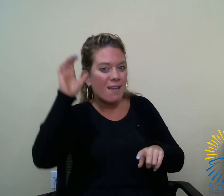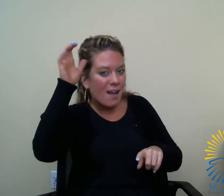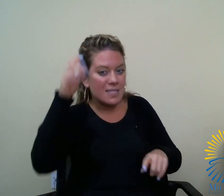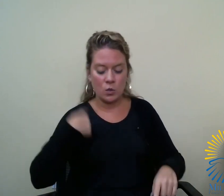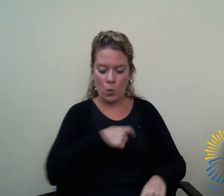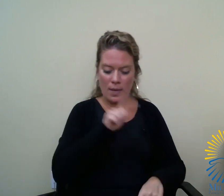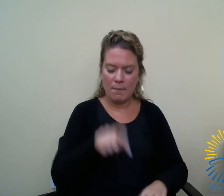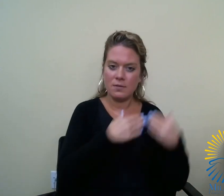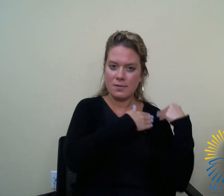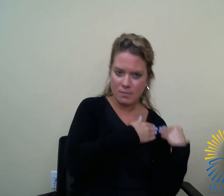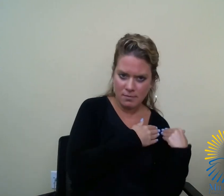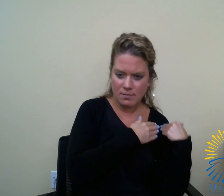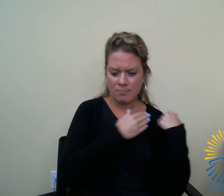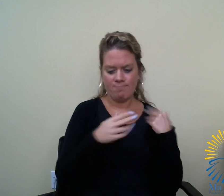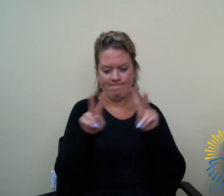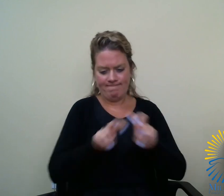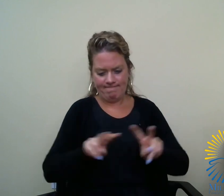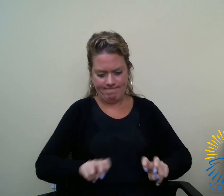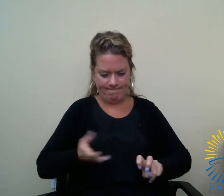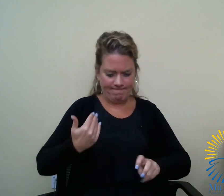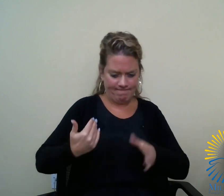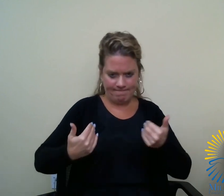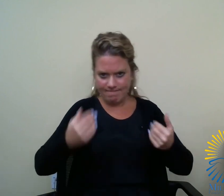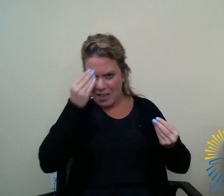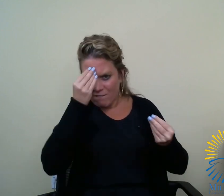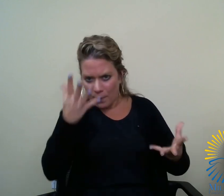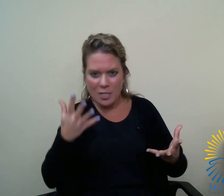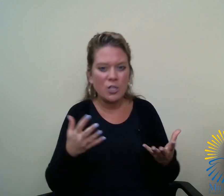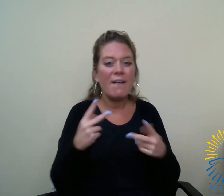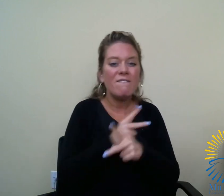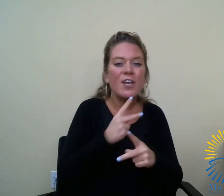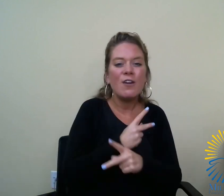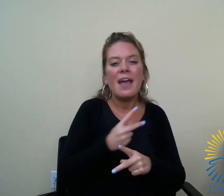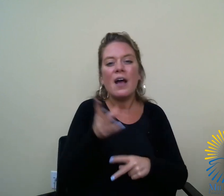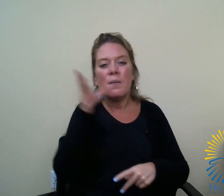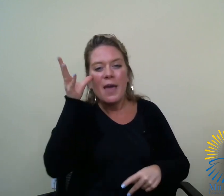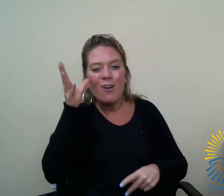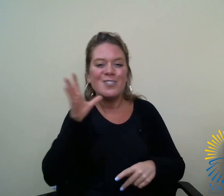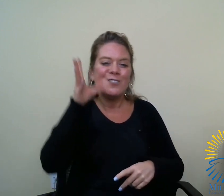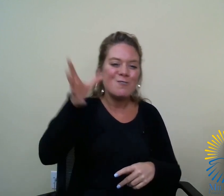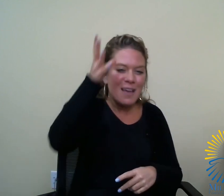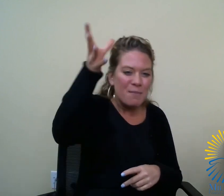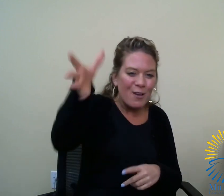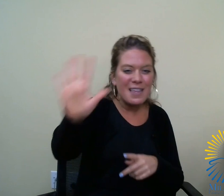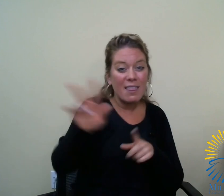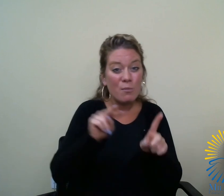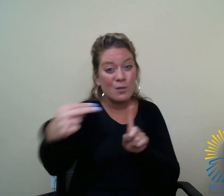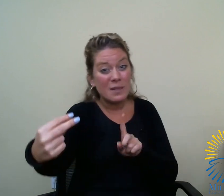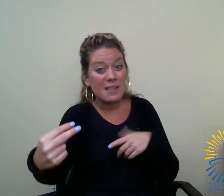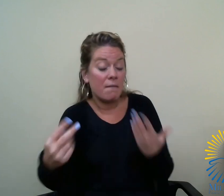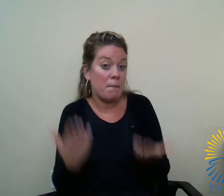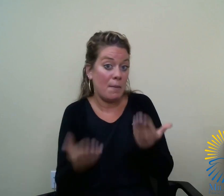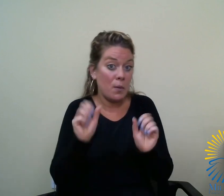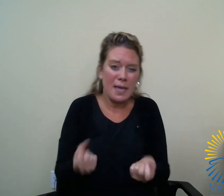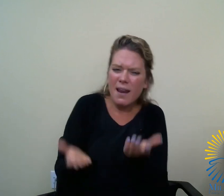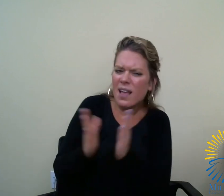to actively take a role in understanding information and figuring out even where our parents, grandparents, etc. are coming from. Maybe a good place to start would be